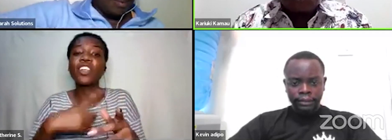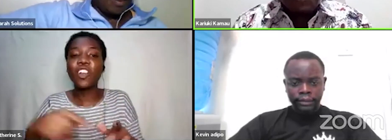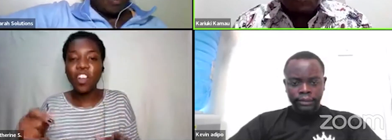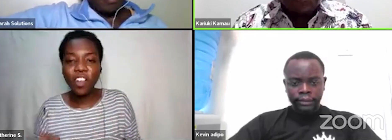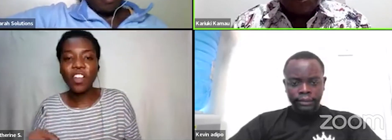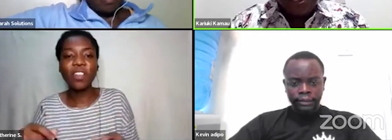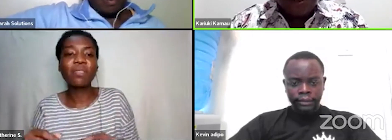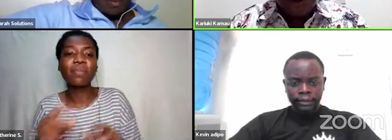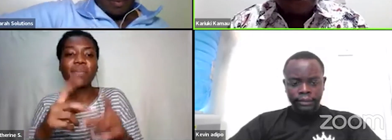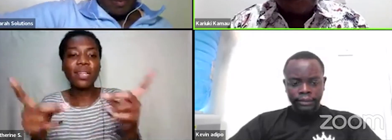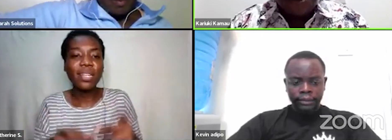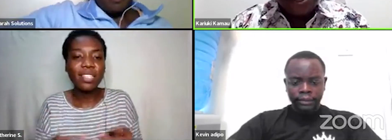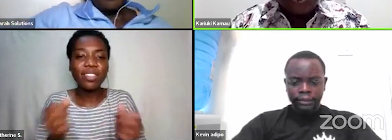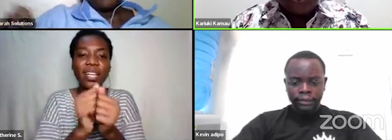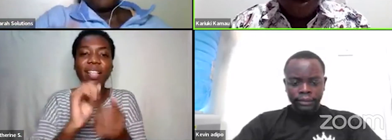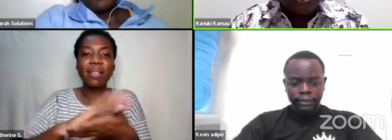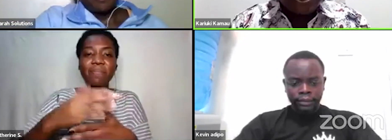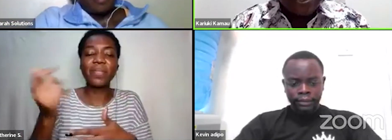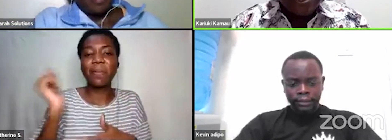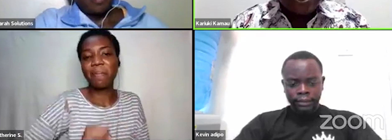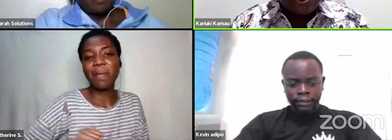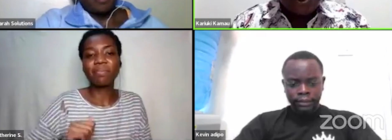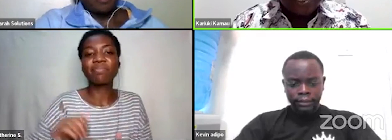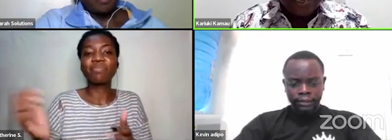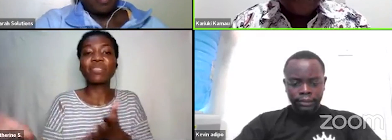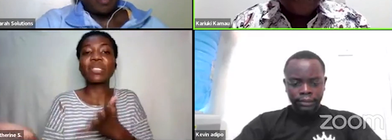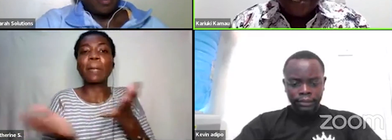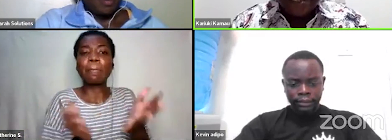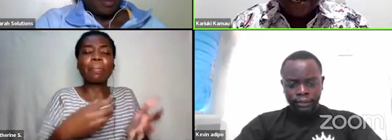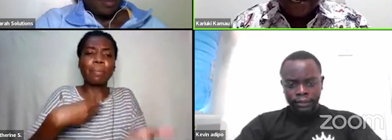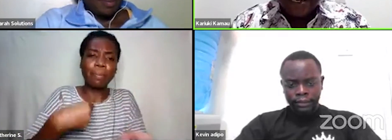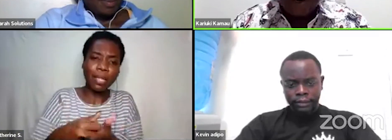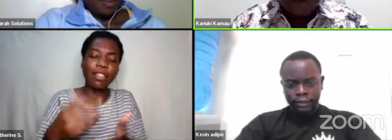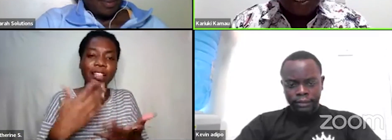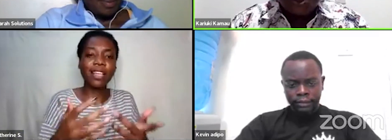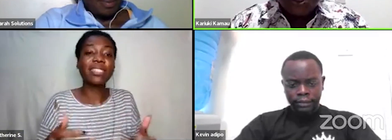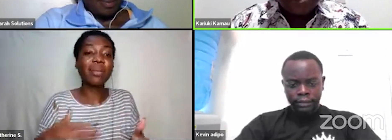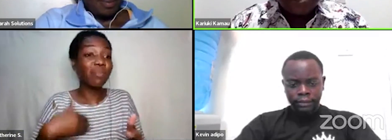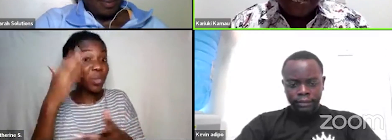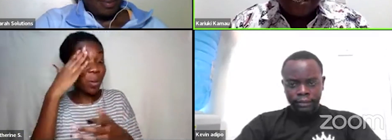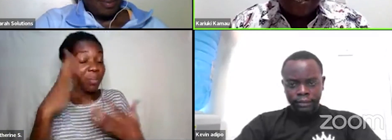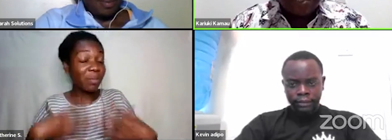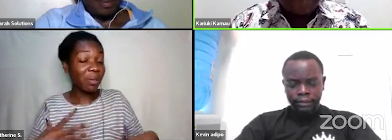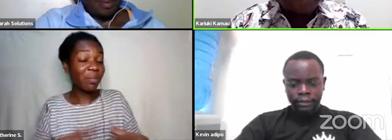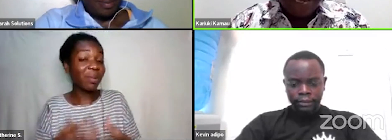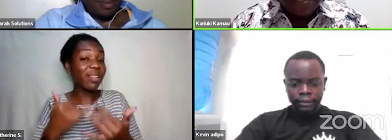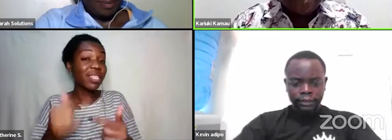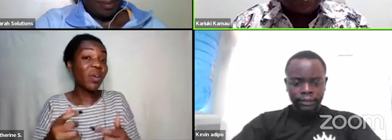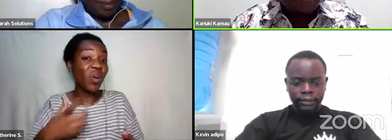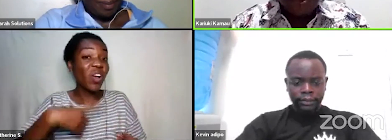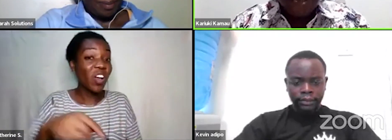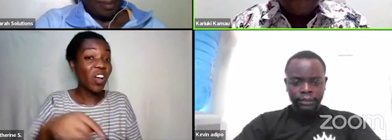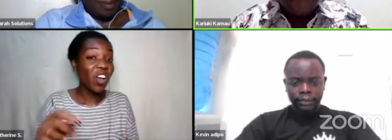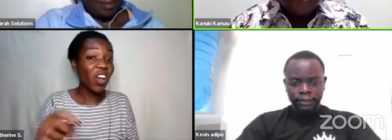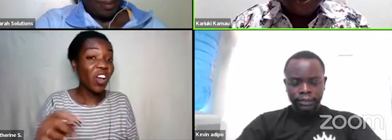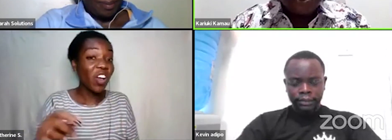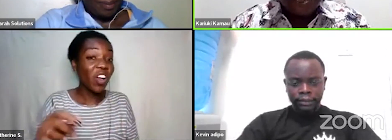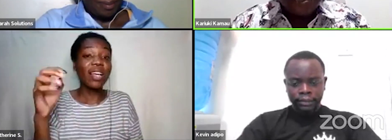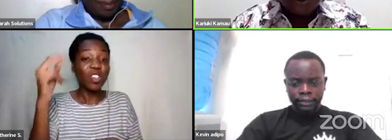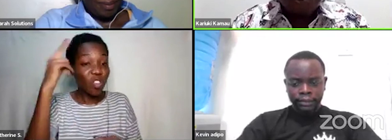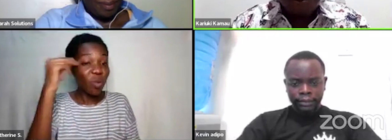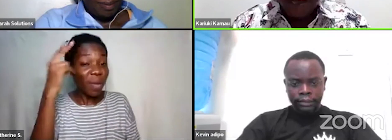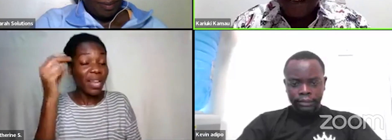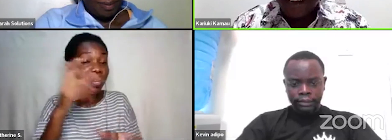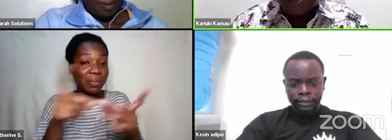buy shirts. And I knew people in the corporate world, they don't love going to Isiri. They love buying in